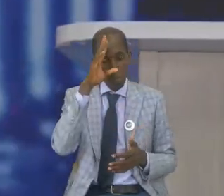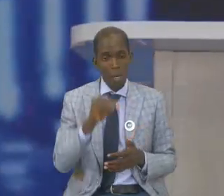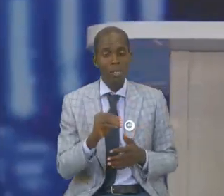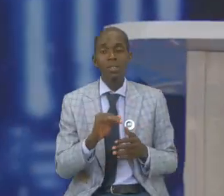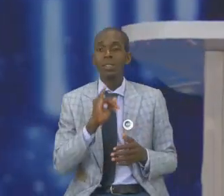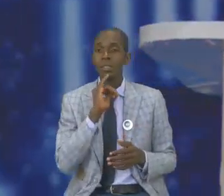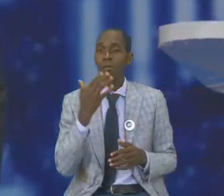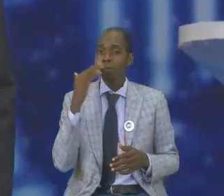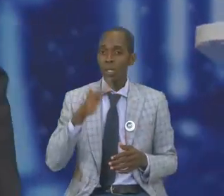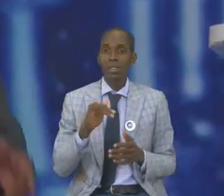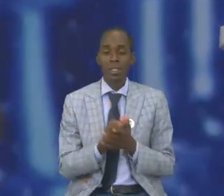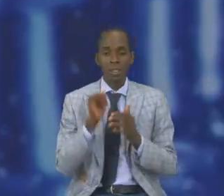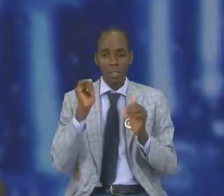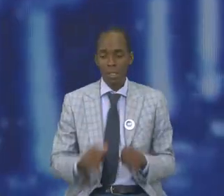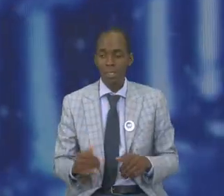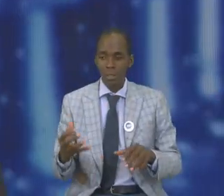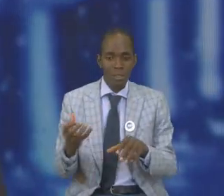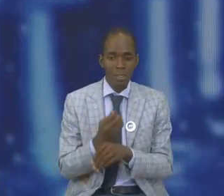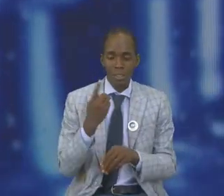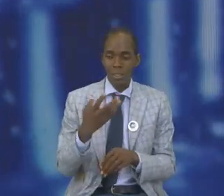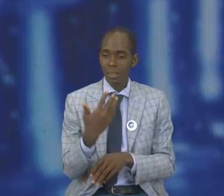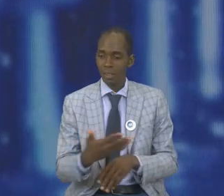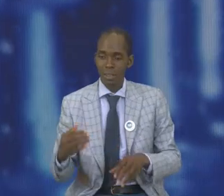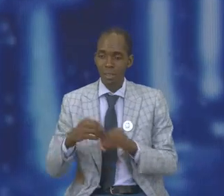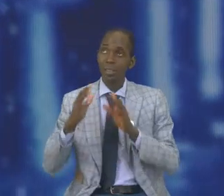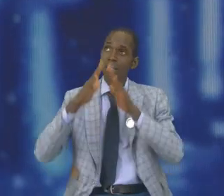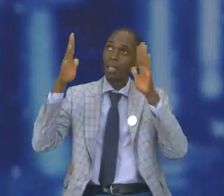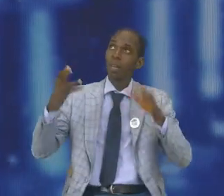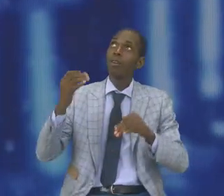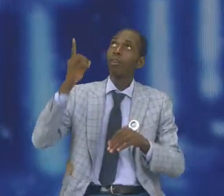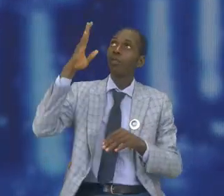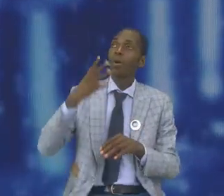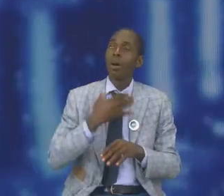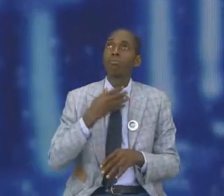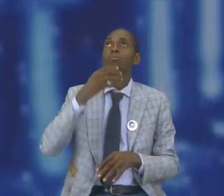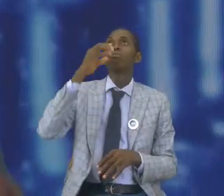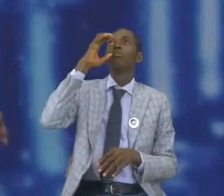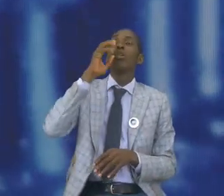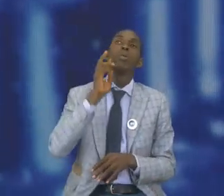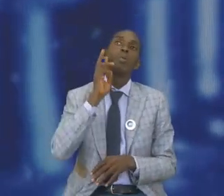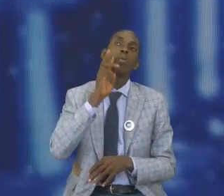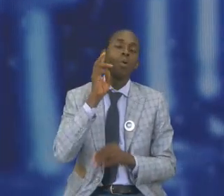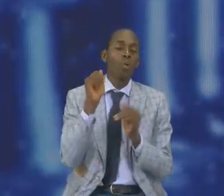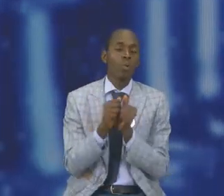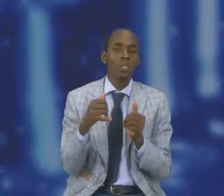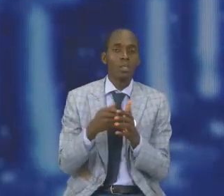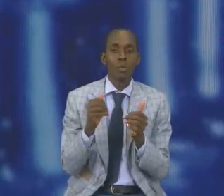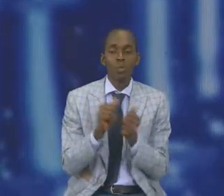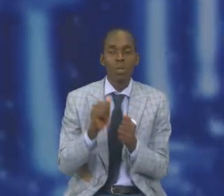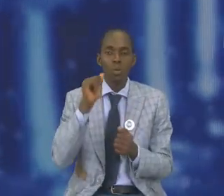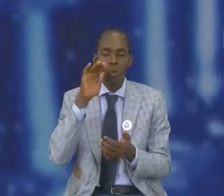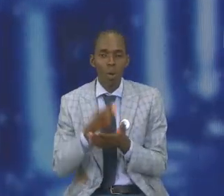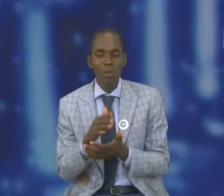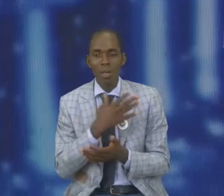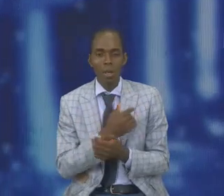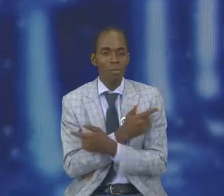the vessels in the house of God and drink wine with his wives and concubines. And here Daniel